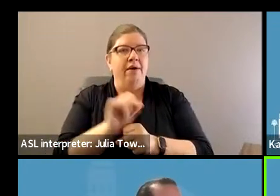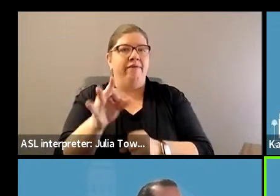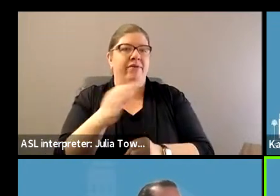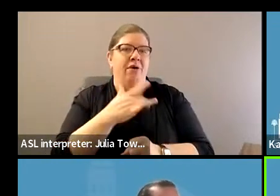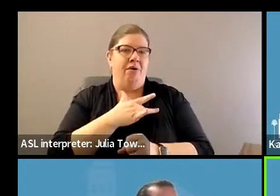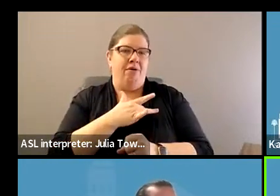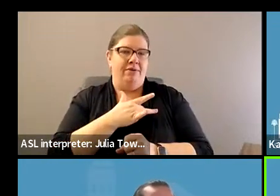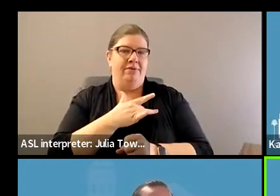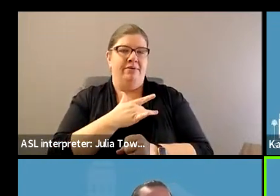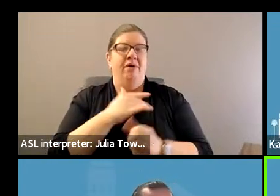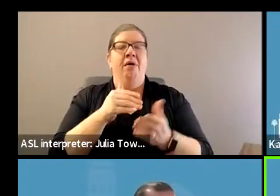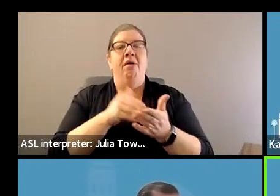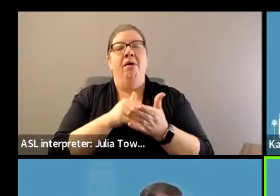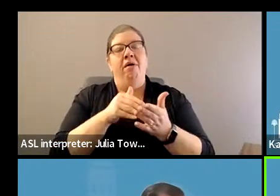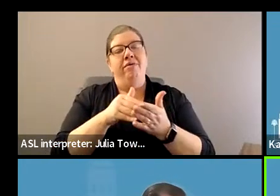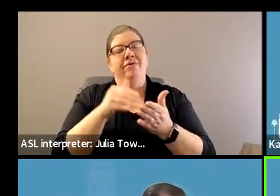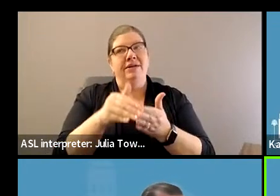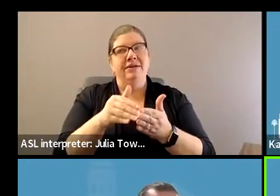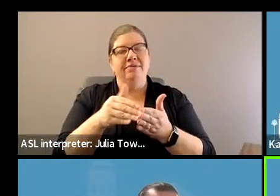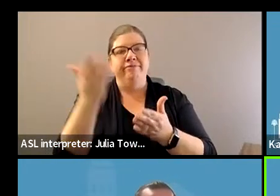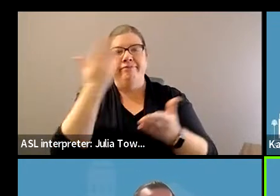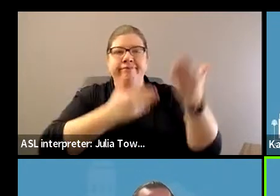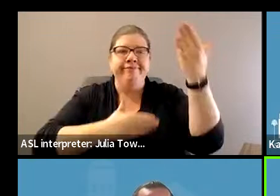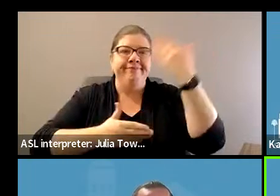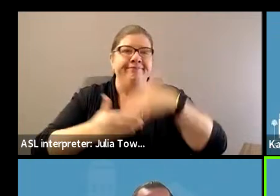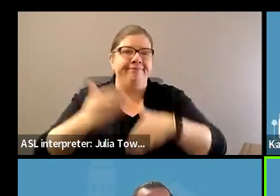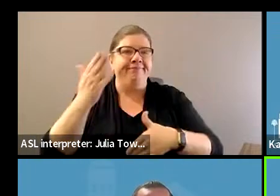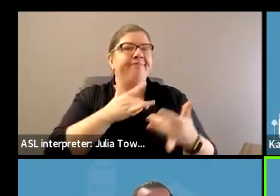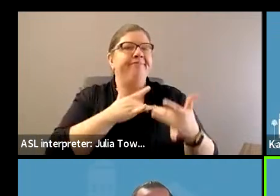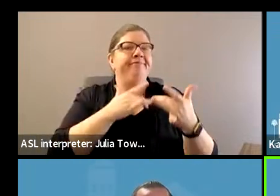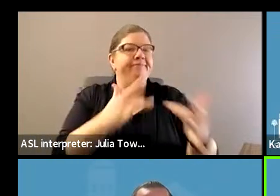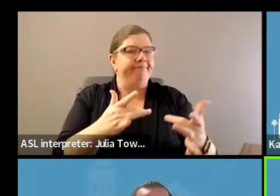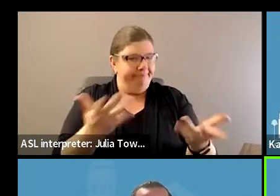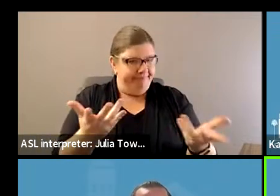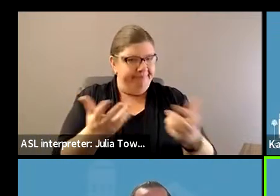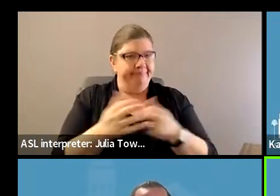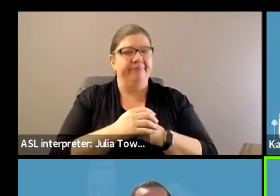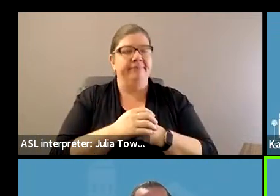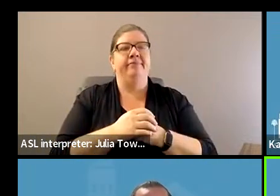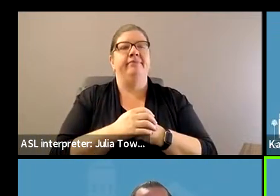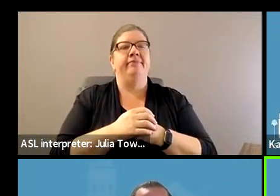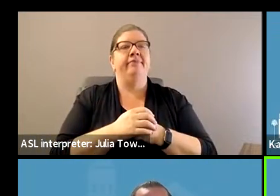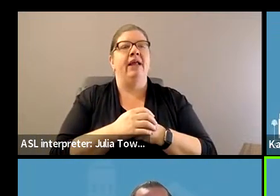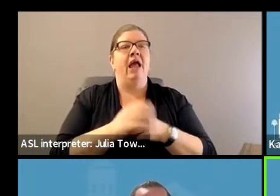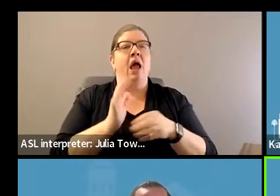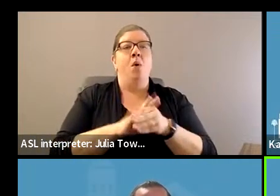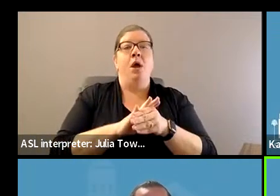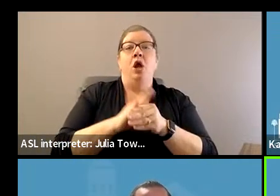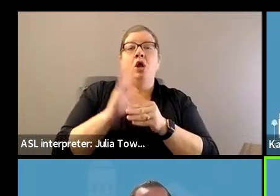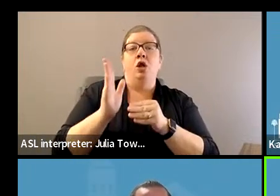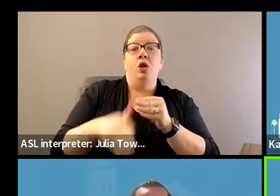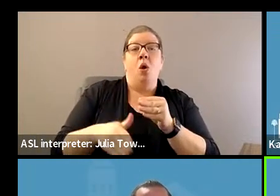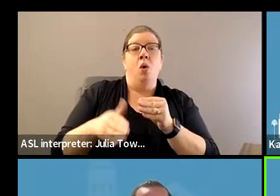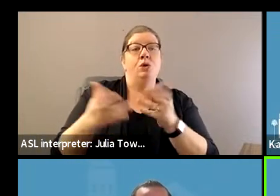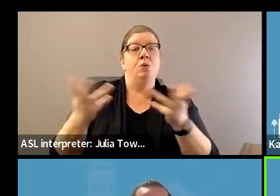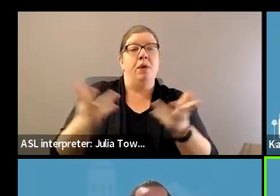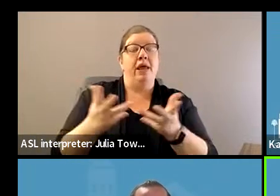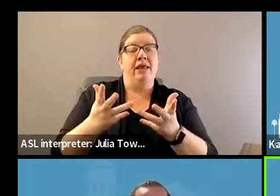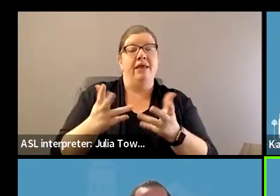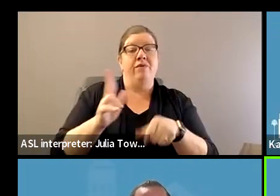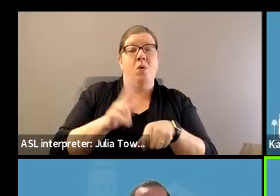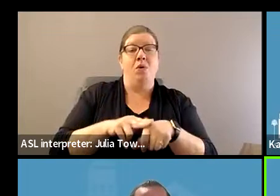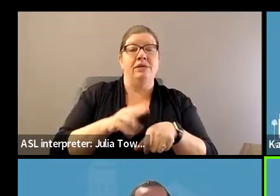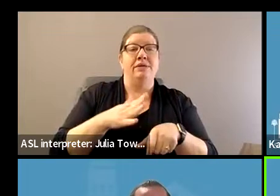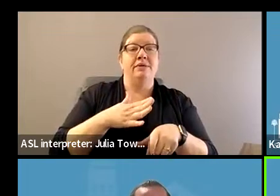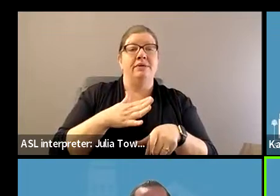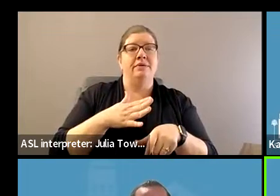that oftentimes may get overlooked. I just want to close with, of course, my